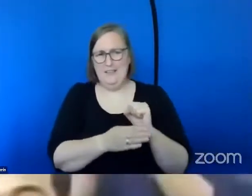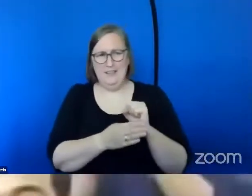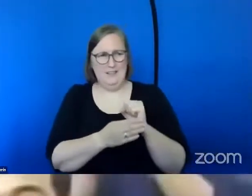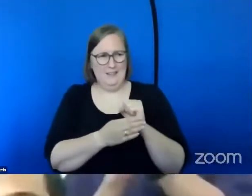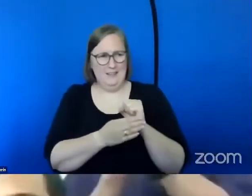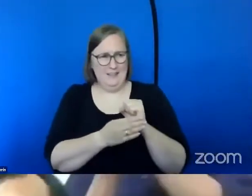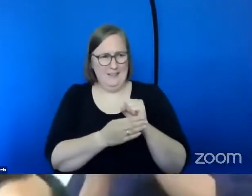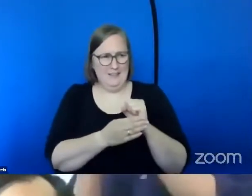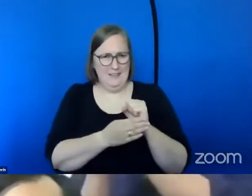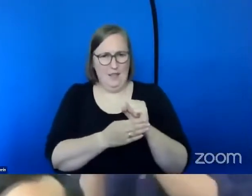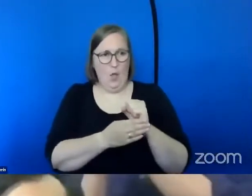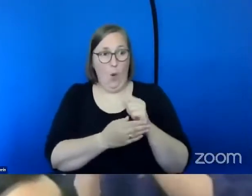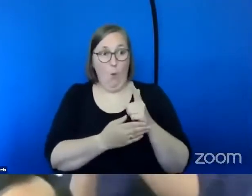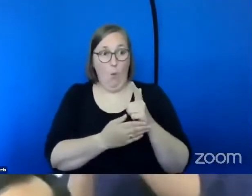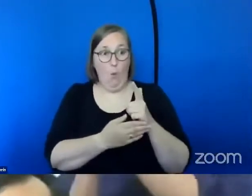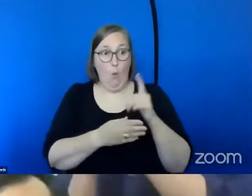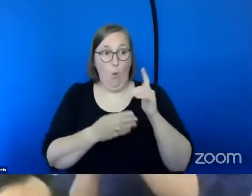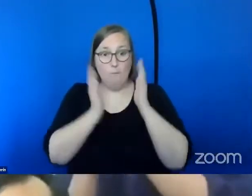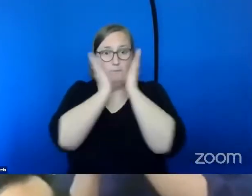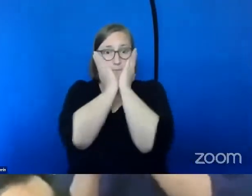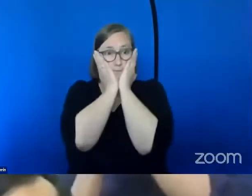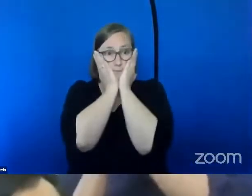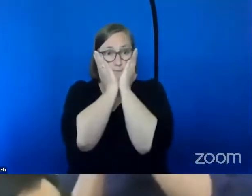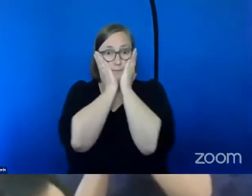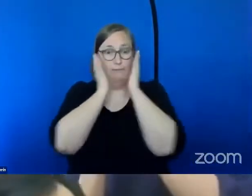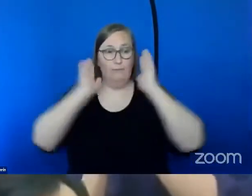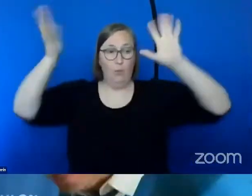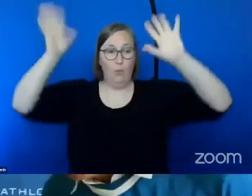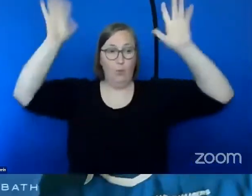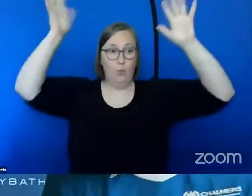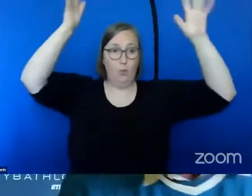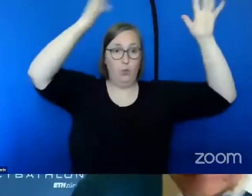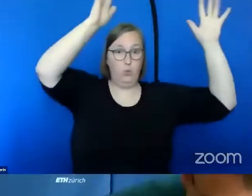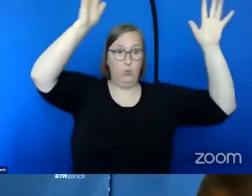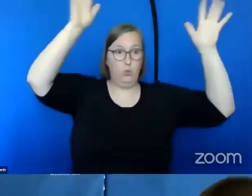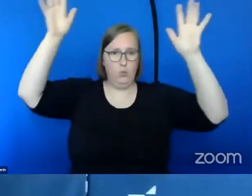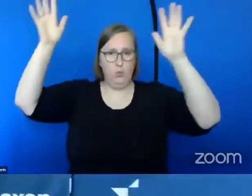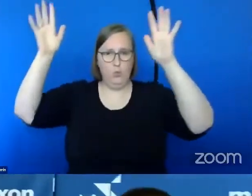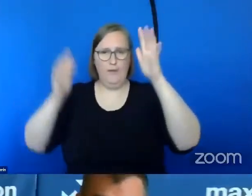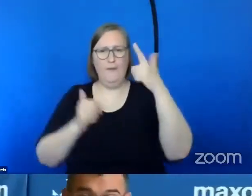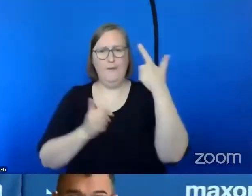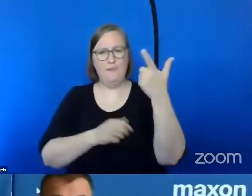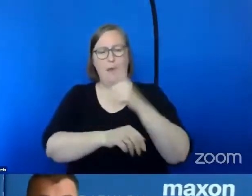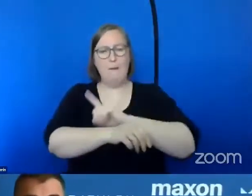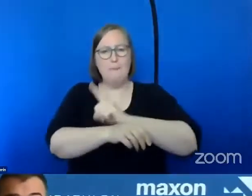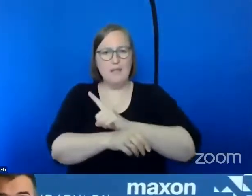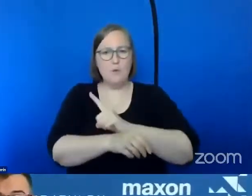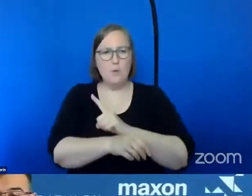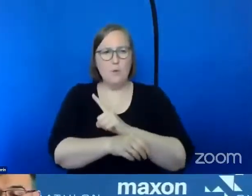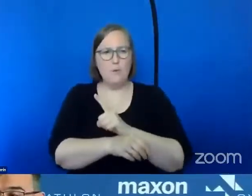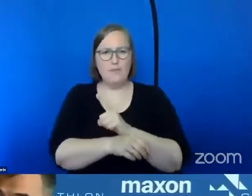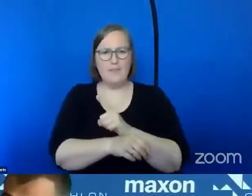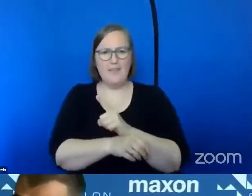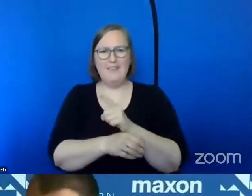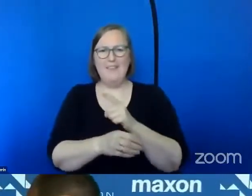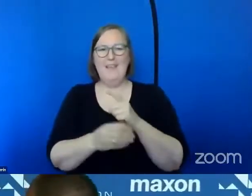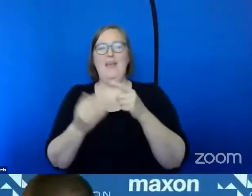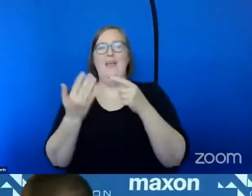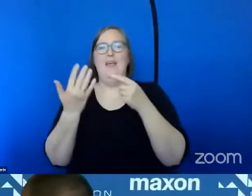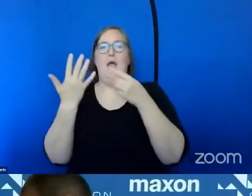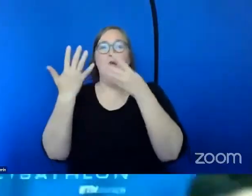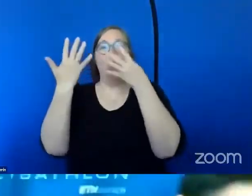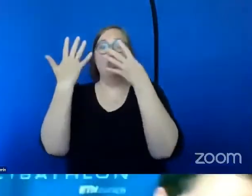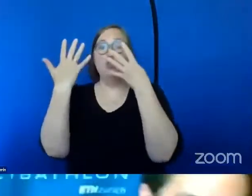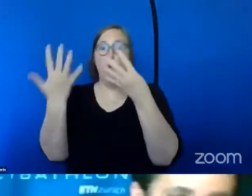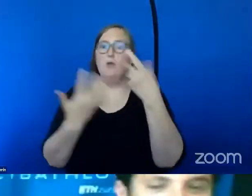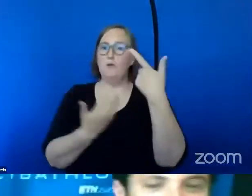Magnus Niska, 2 minutes 29. Missing out by just 2 seconds. Can